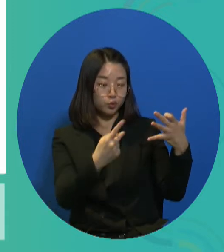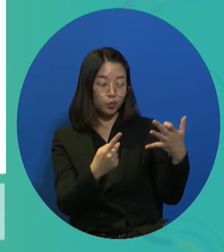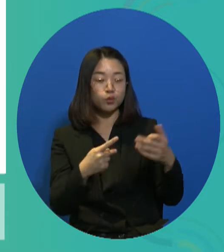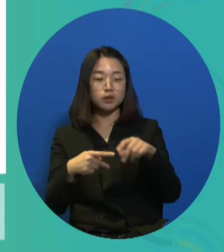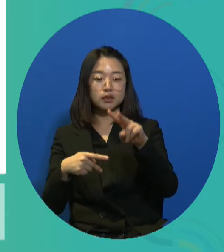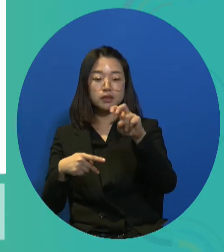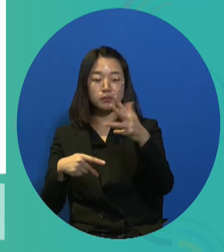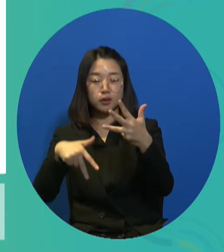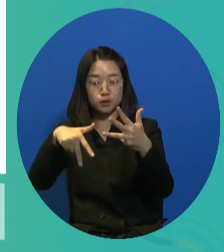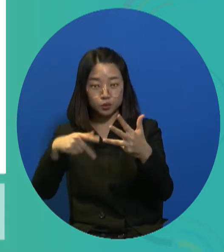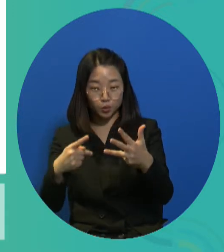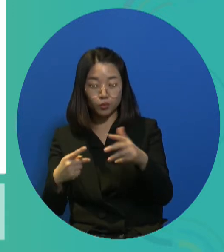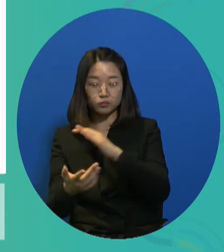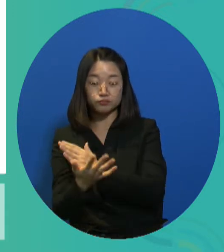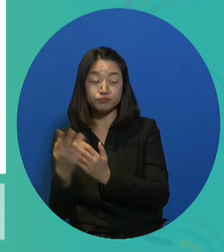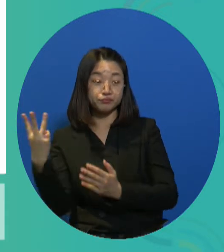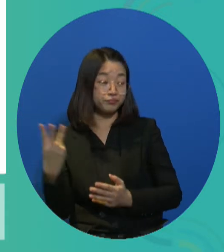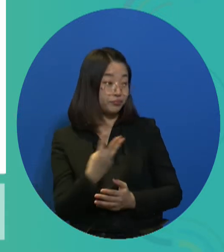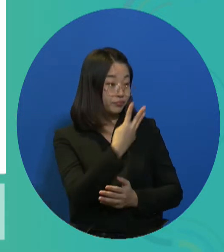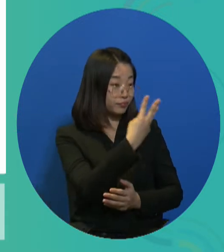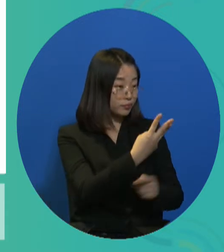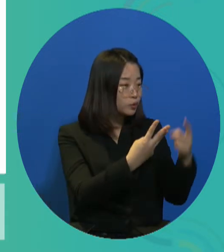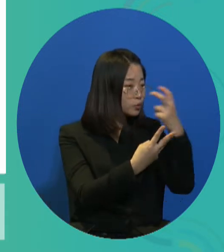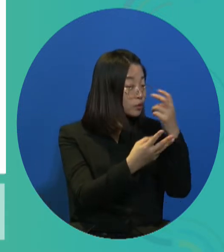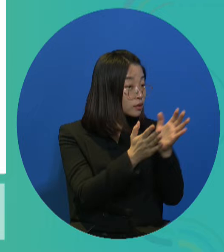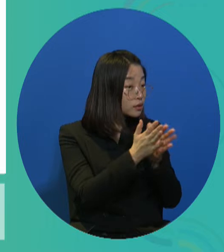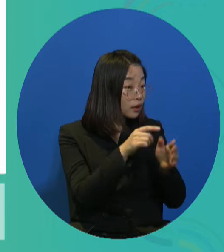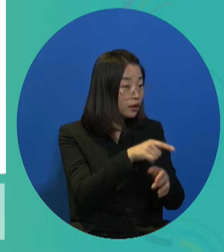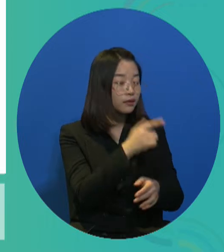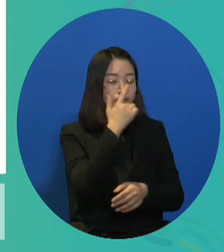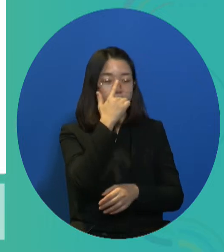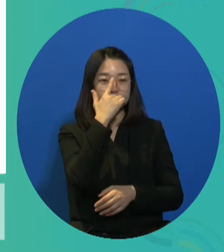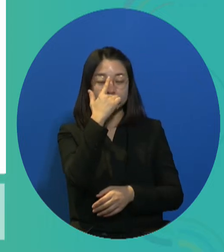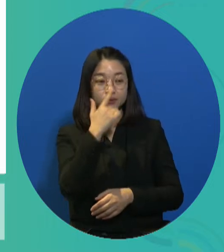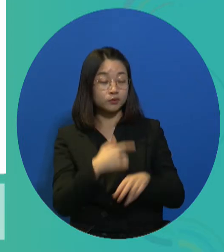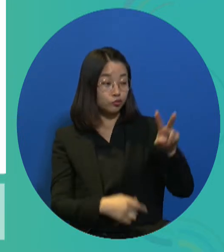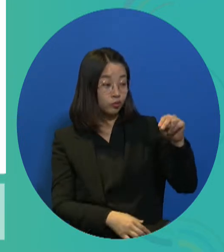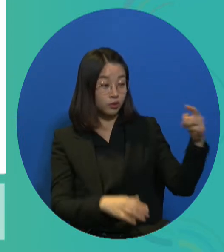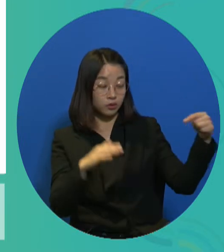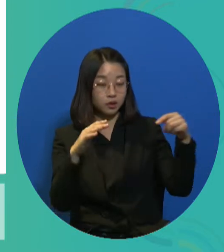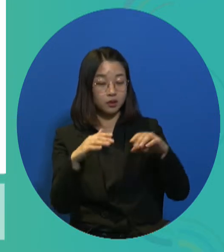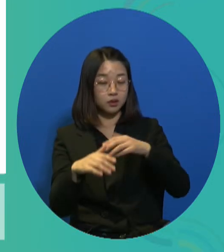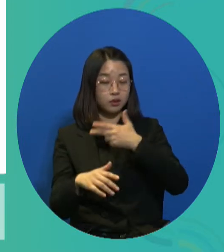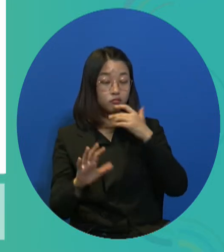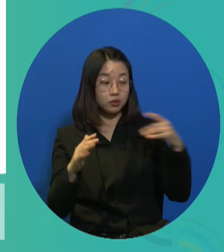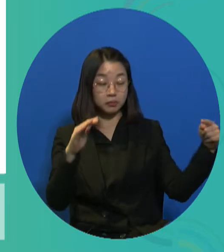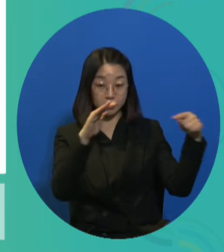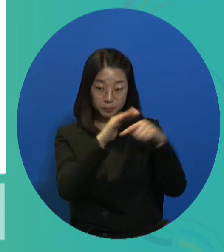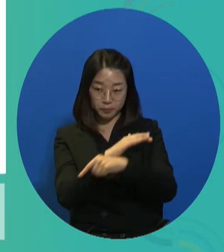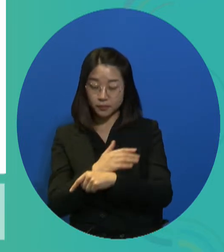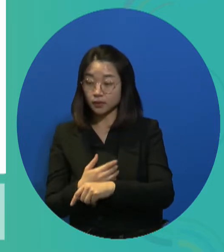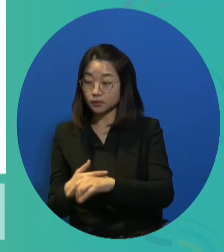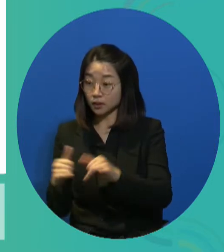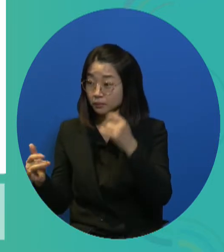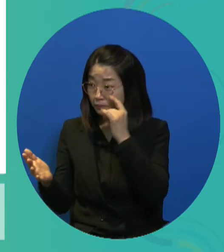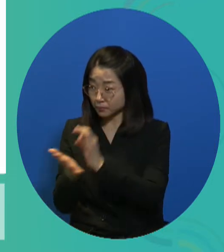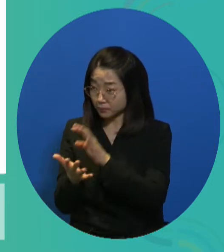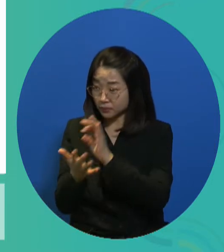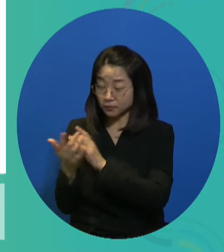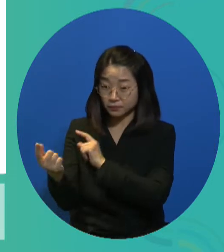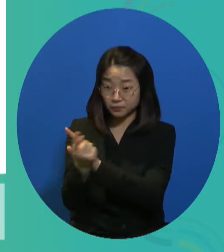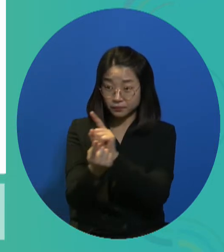UK, they met over 200 witnesses and studied over 1,000 pages of evidence.